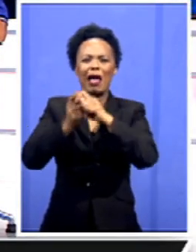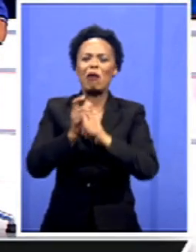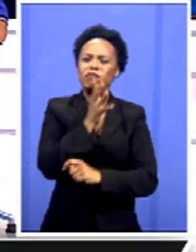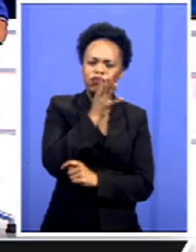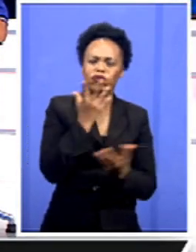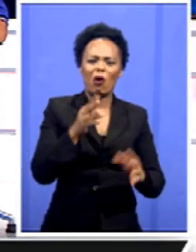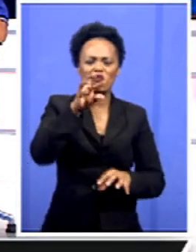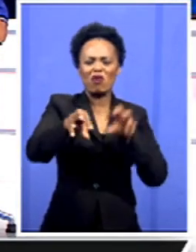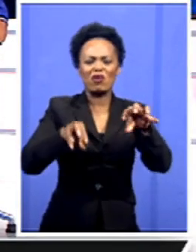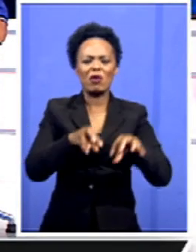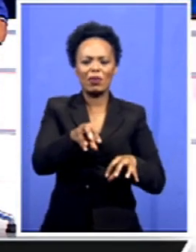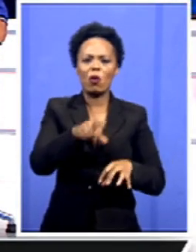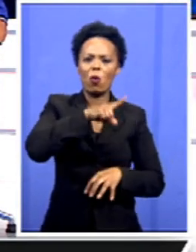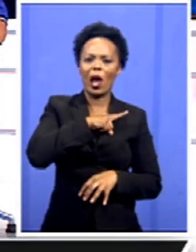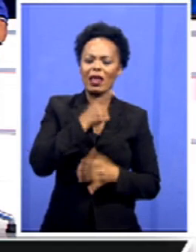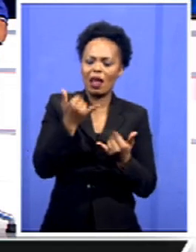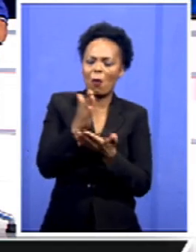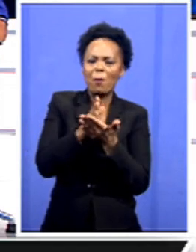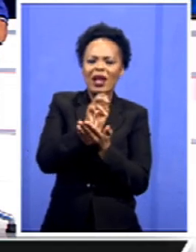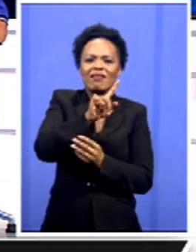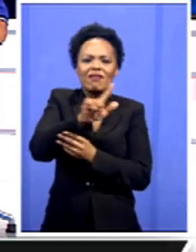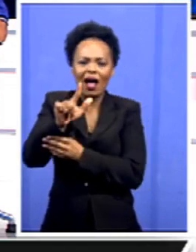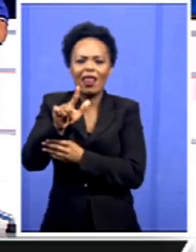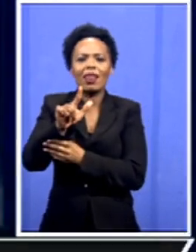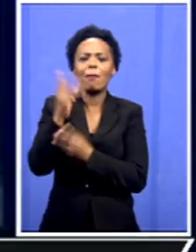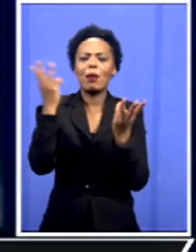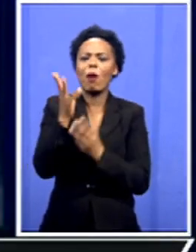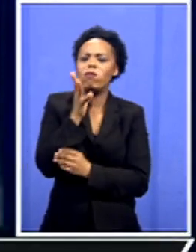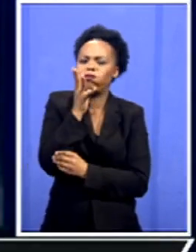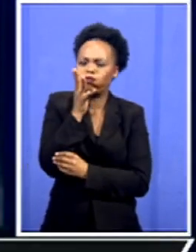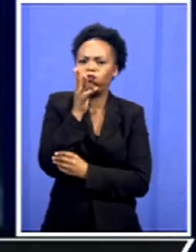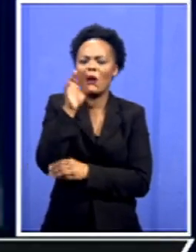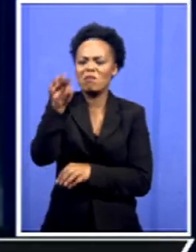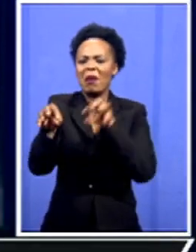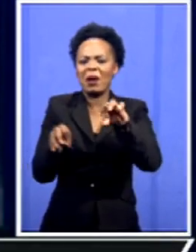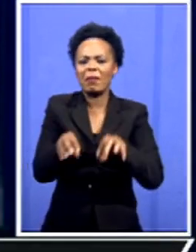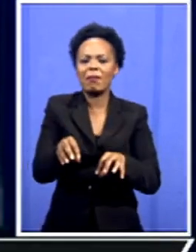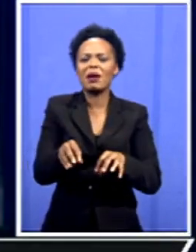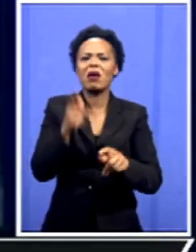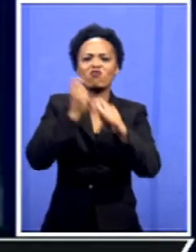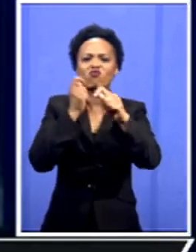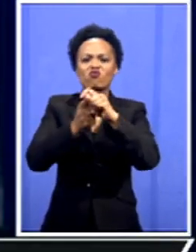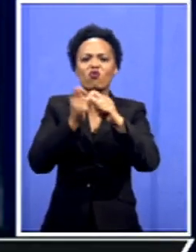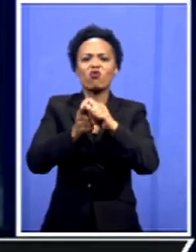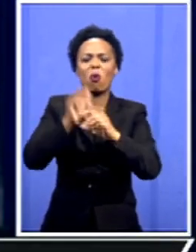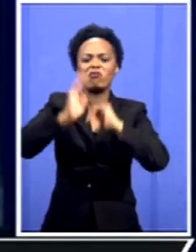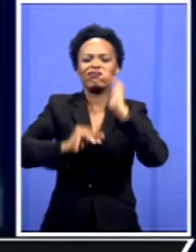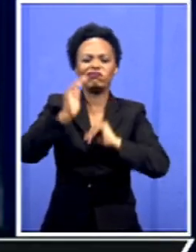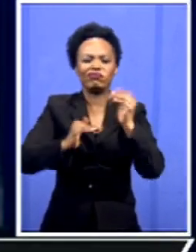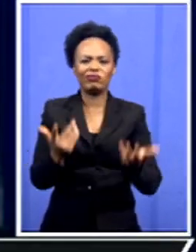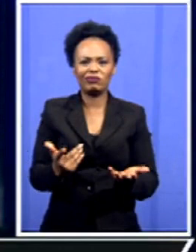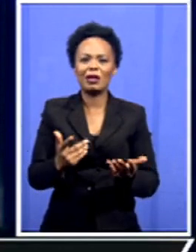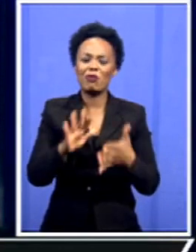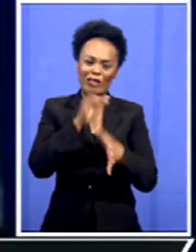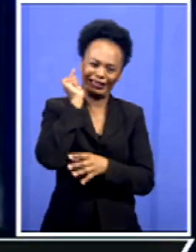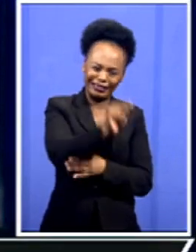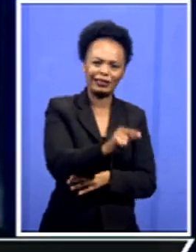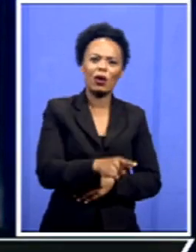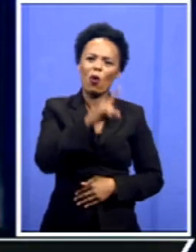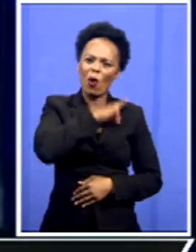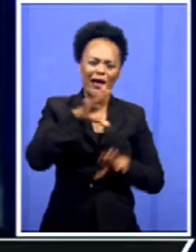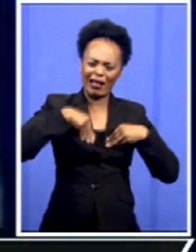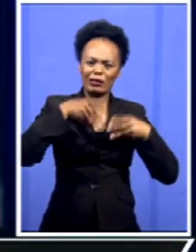are showing there in Midva is because of them who allowed people to square. And when you allow people to square,